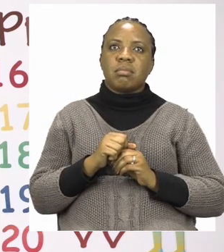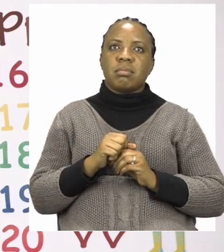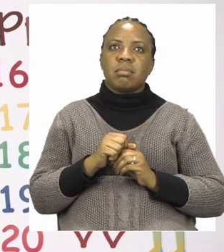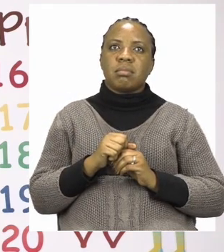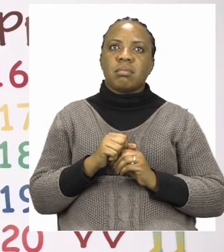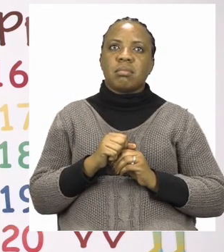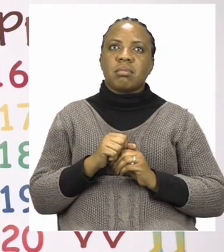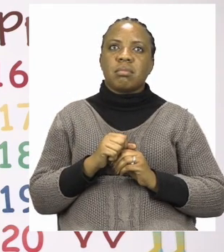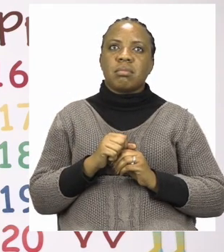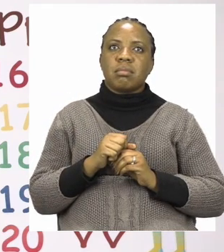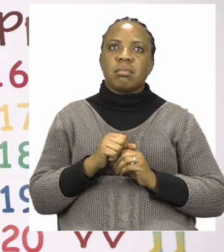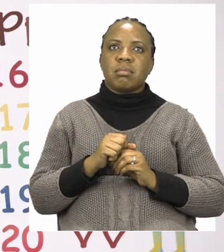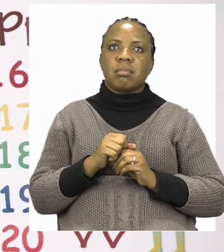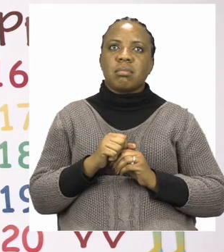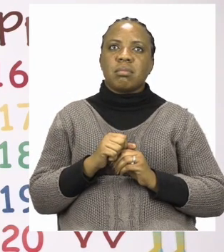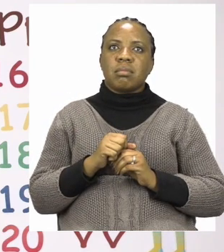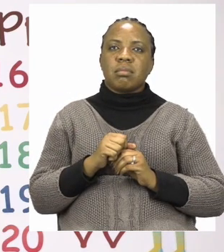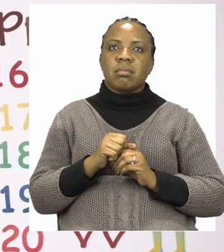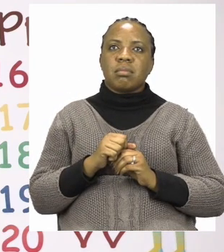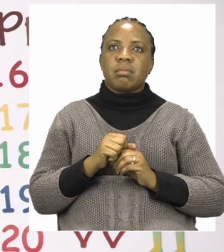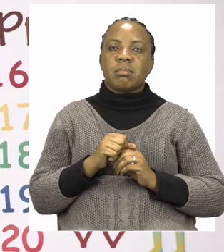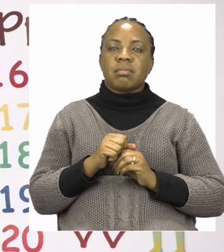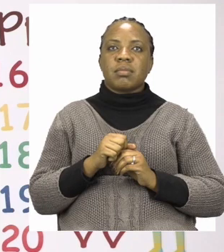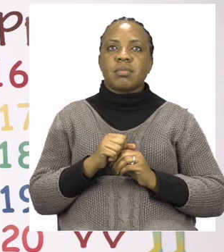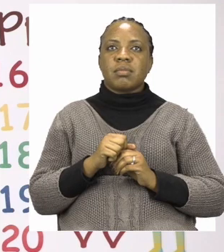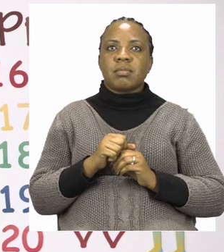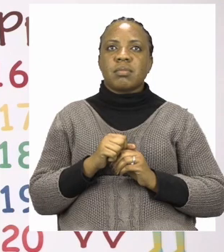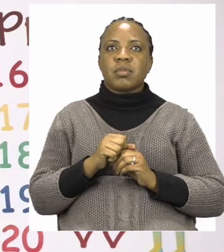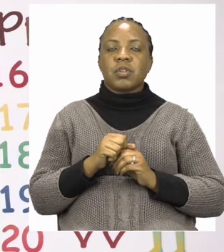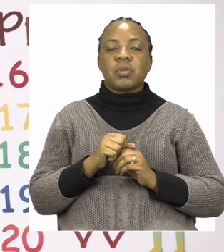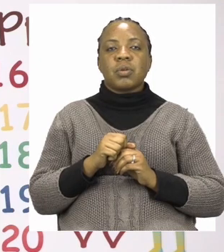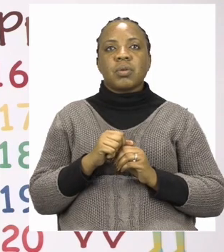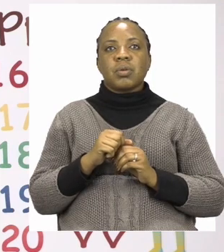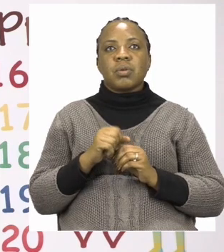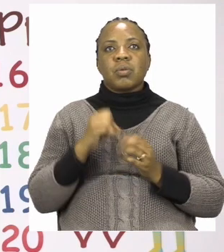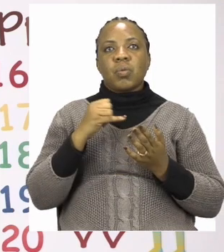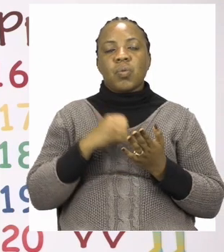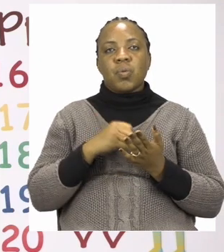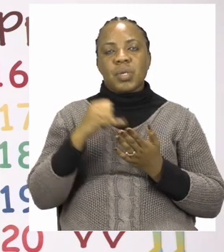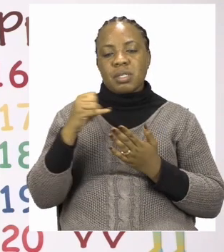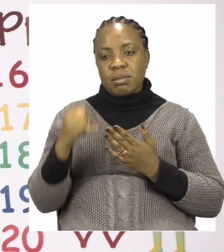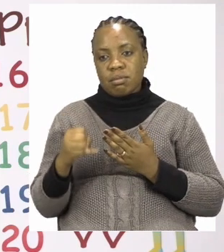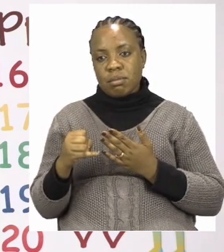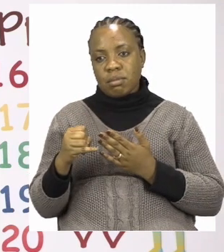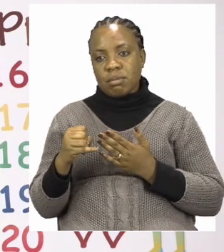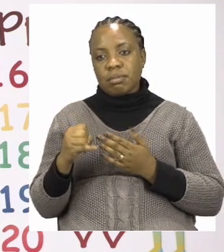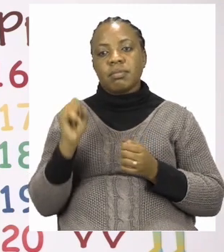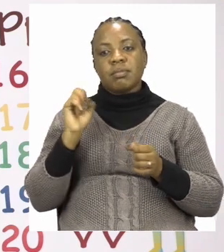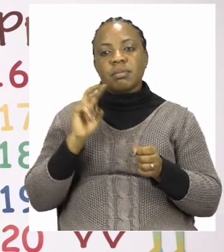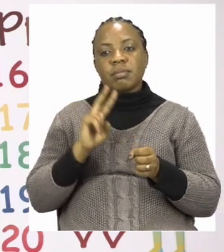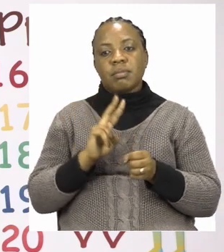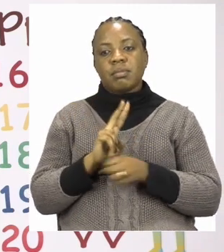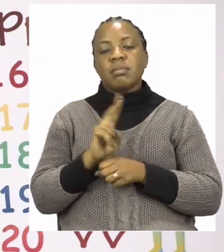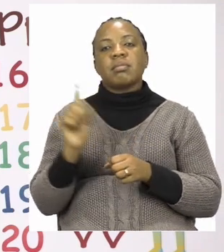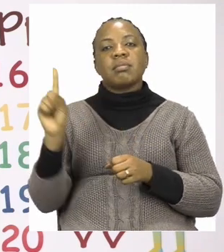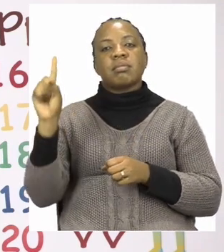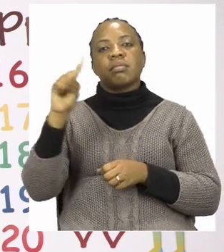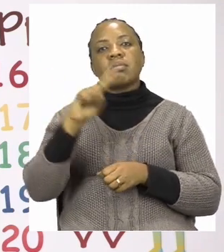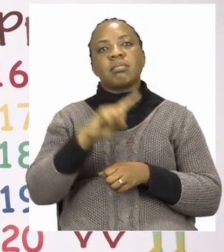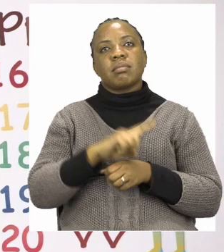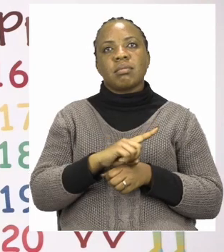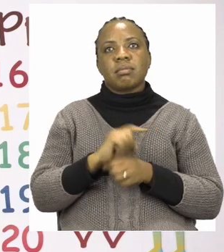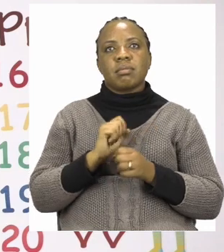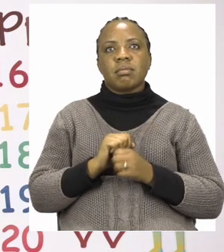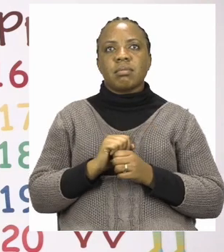day of the weekend. Now, boys and girls, the weekend and the week are different. During the week, we go